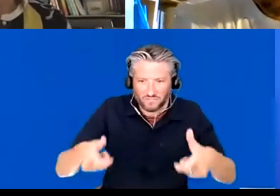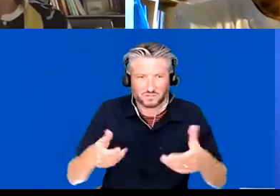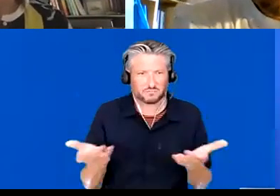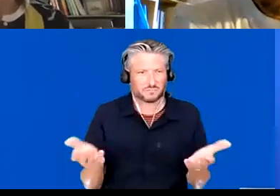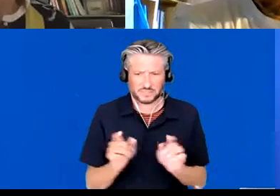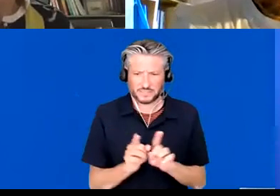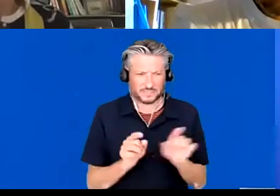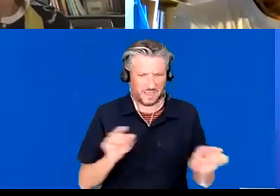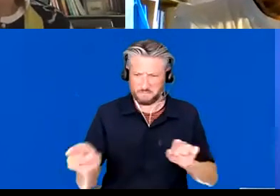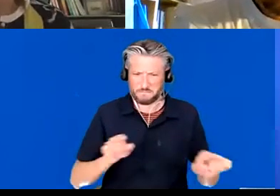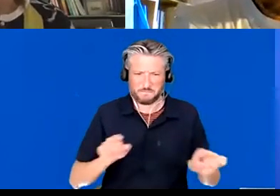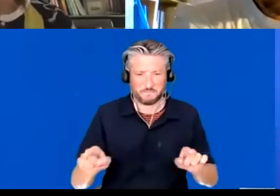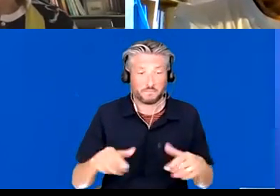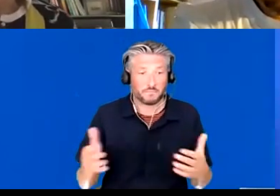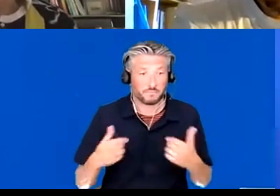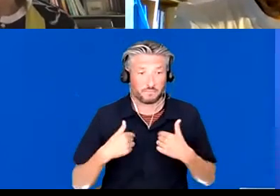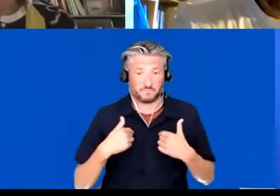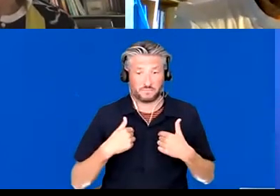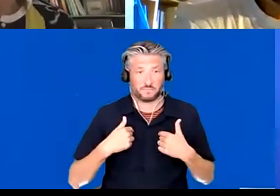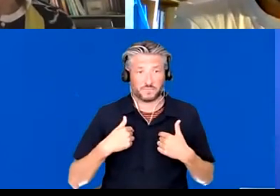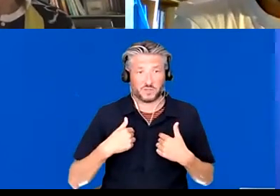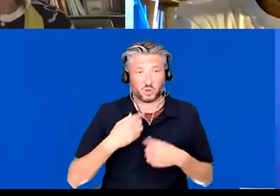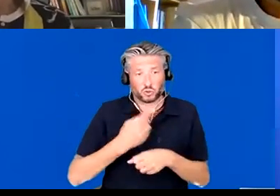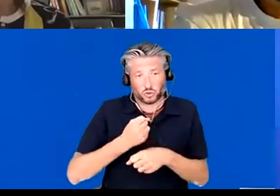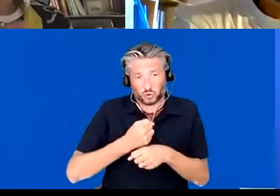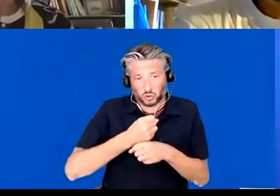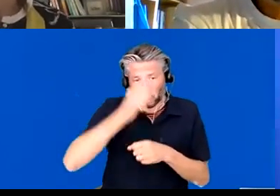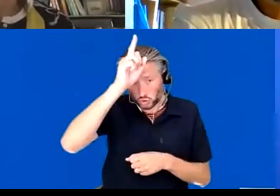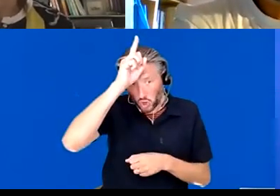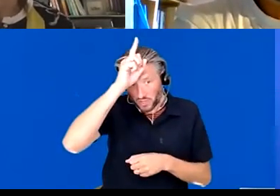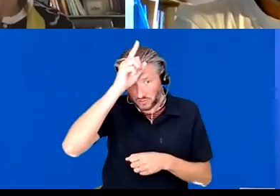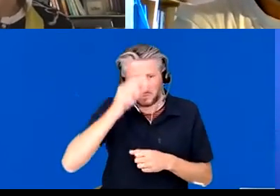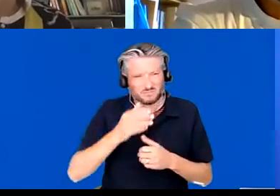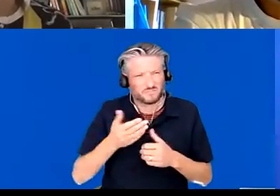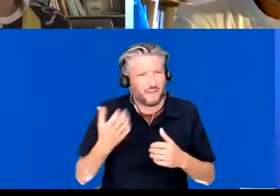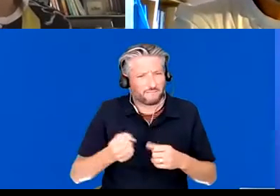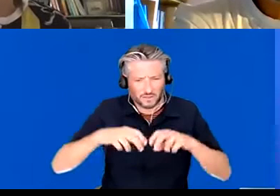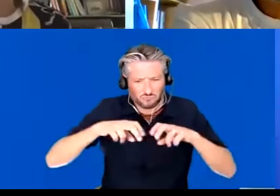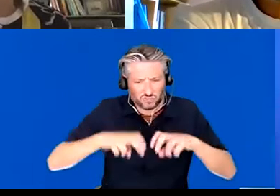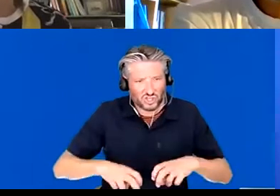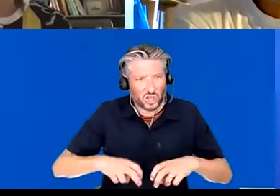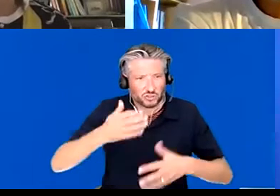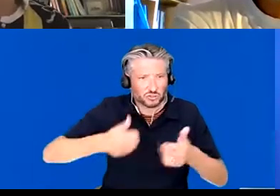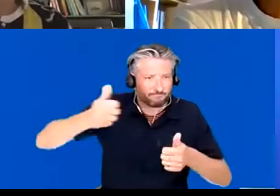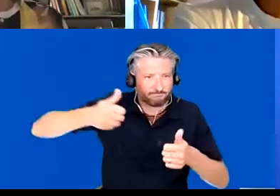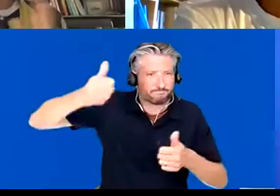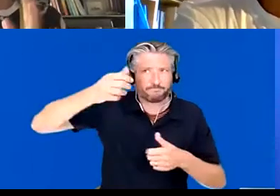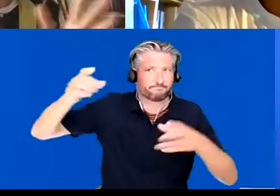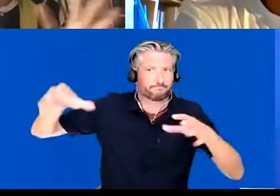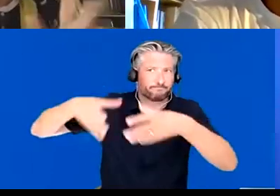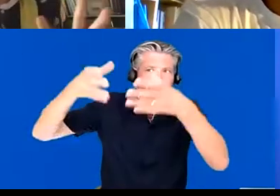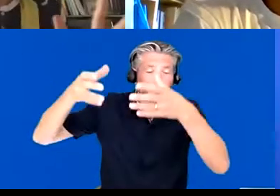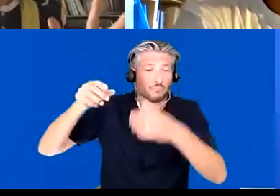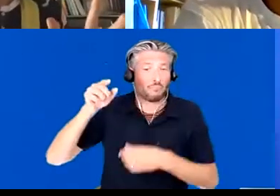The DFG, the German Research Foundation, was very flexible and very supportive, but they also said, well,